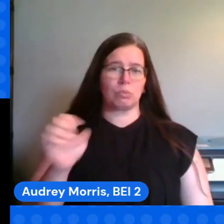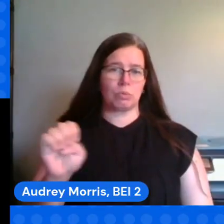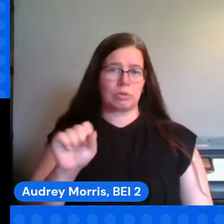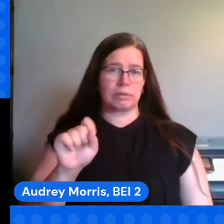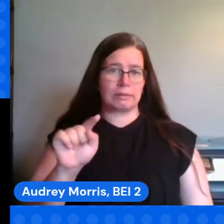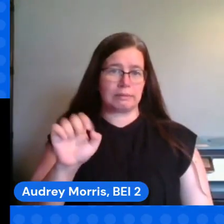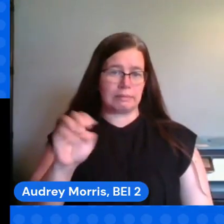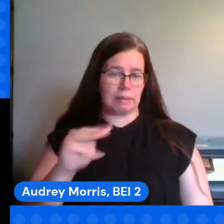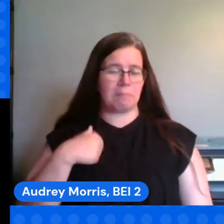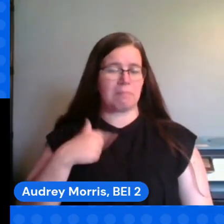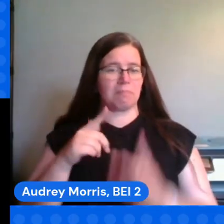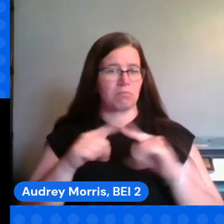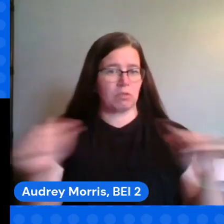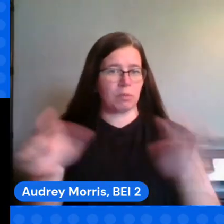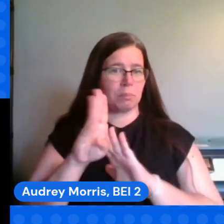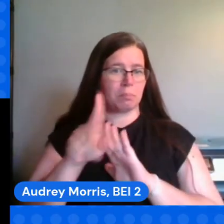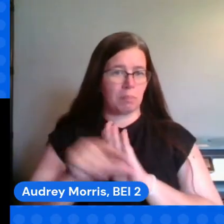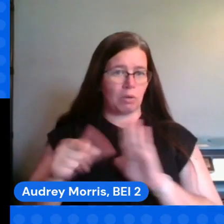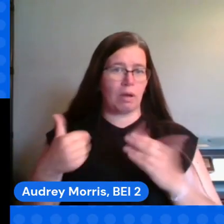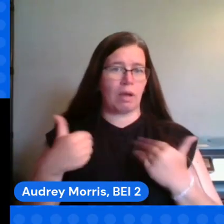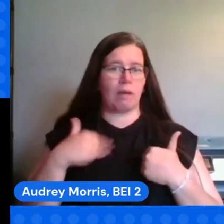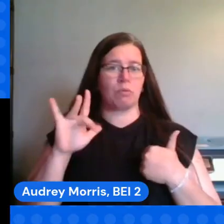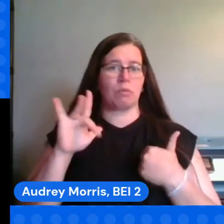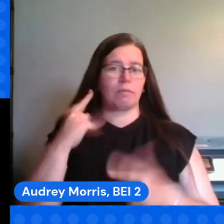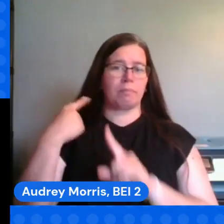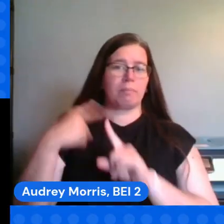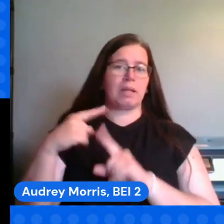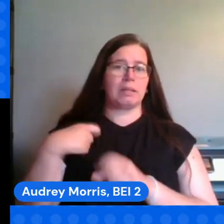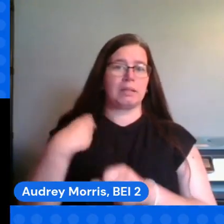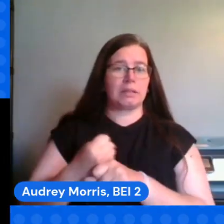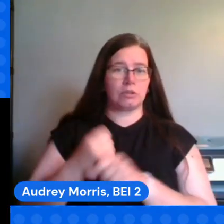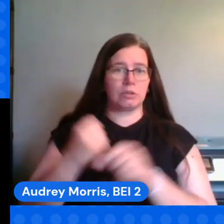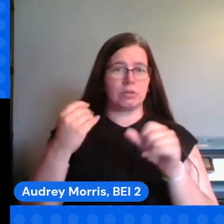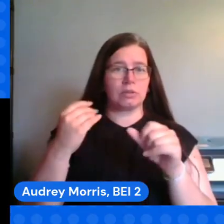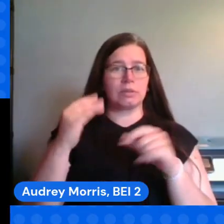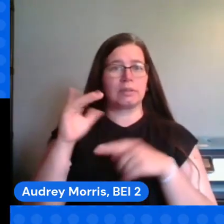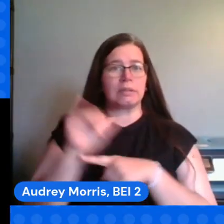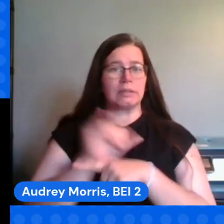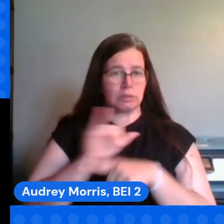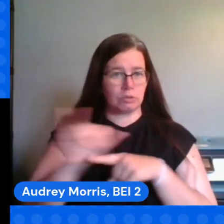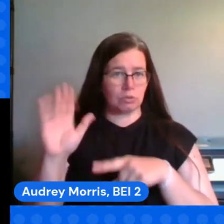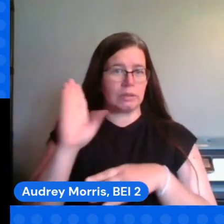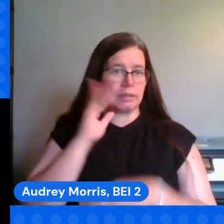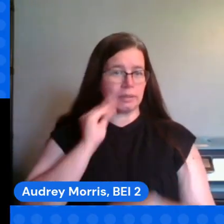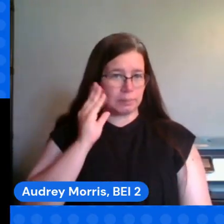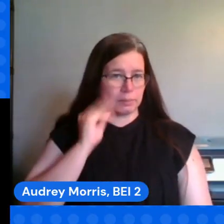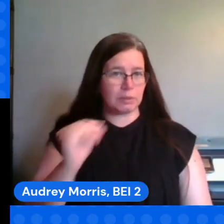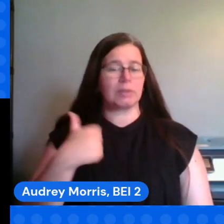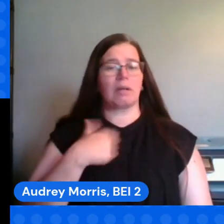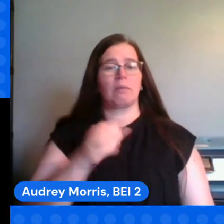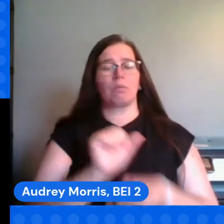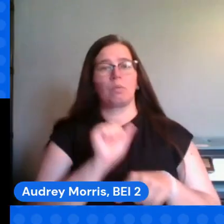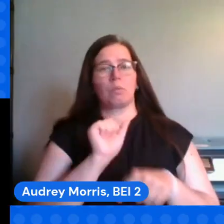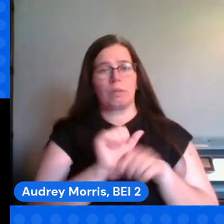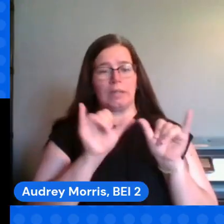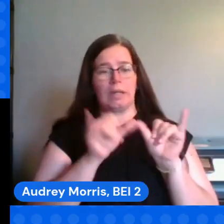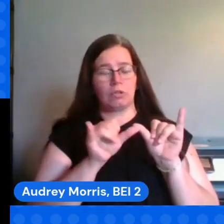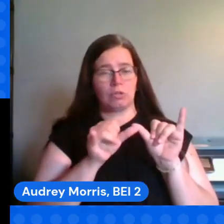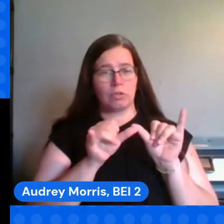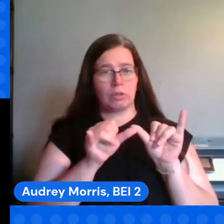diverse background. Have 25 plus years of industry experience. I've worked as an